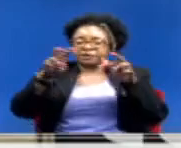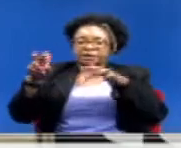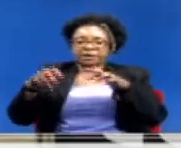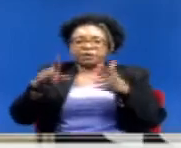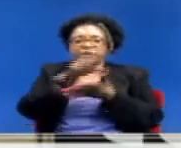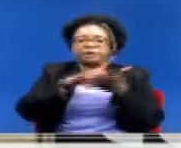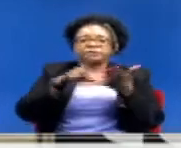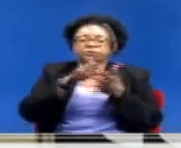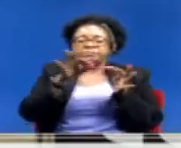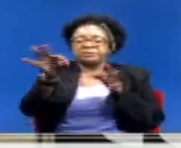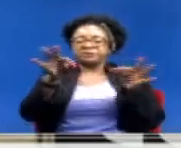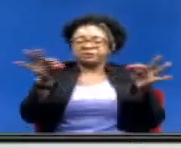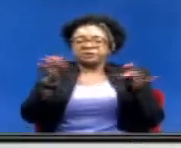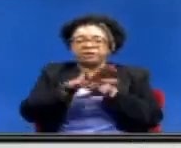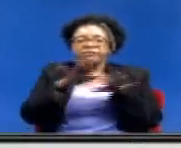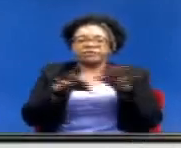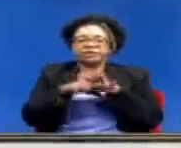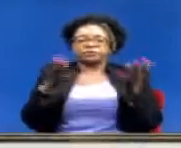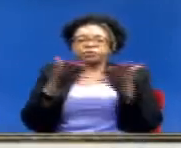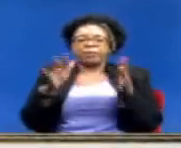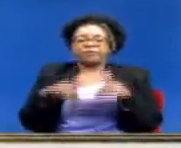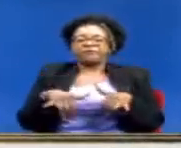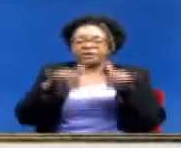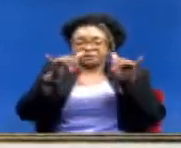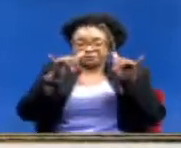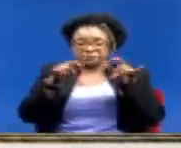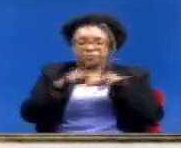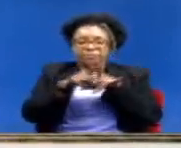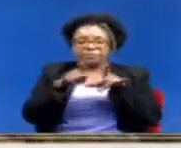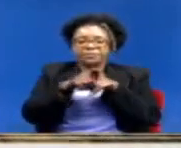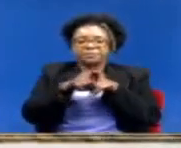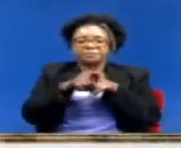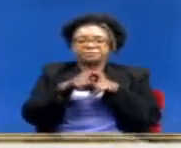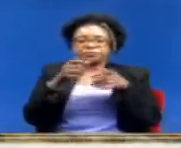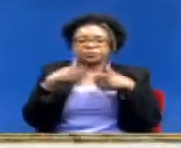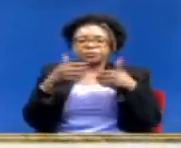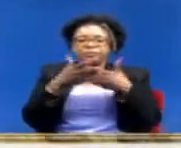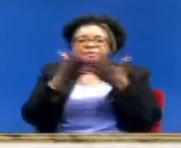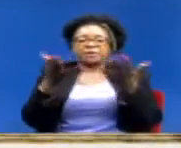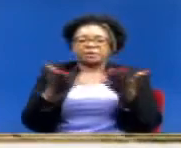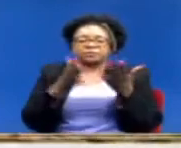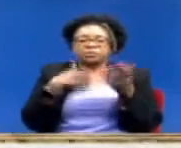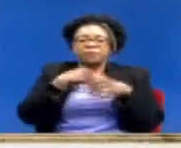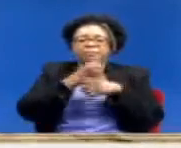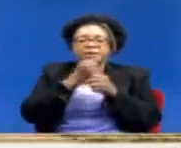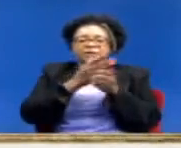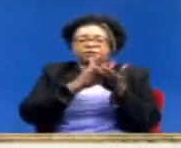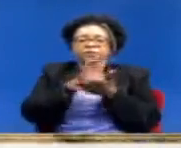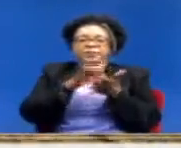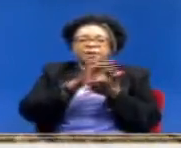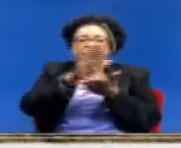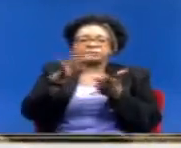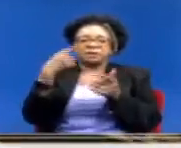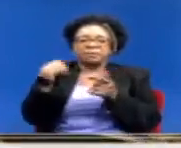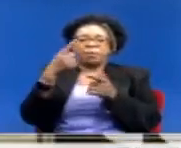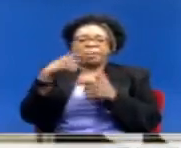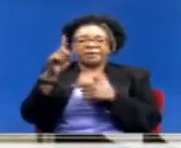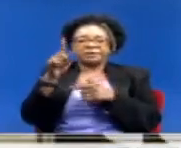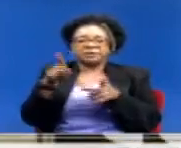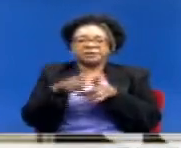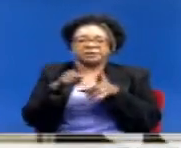measuring everything where we could fly. And when we go here, we basically were making sure that those numbers were right, that the landing